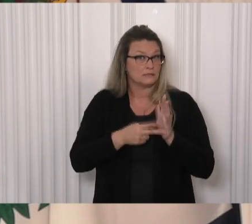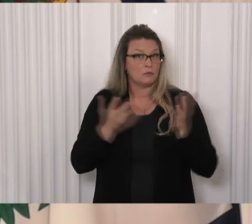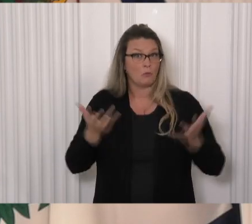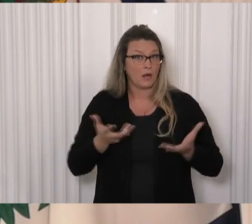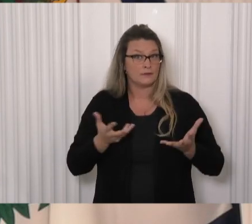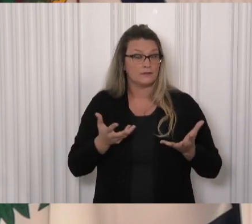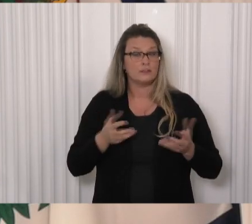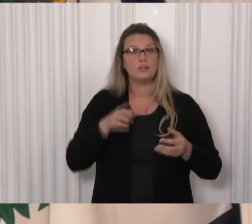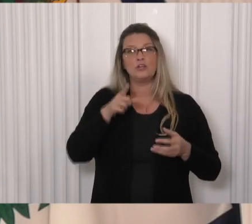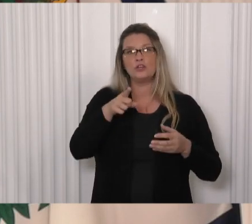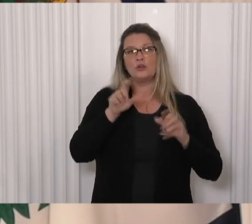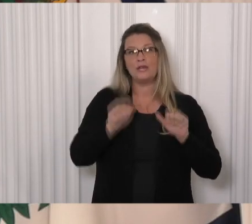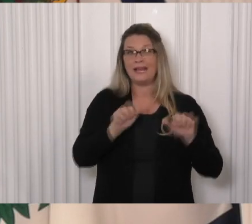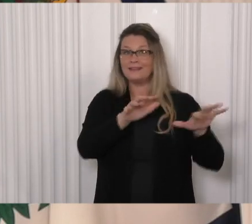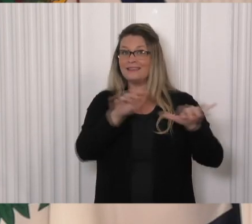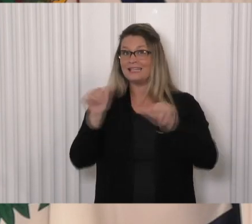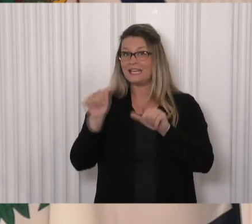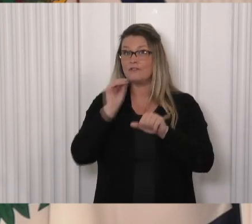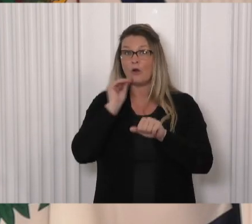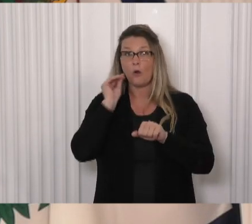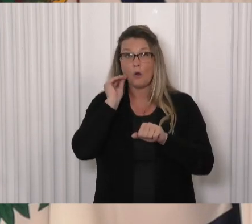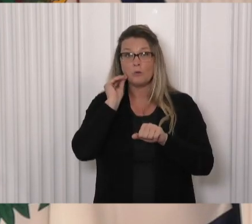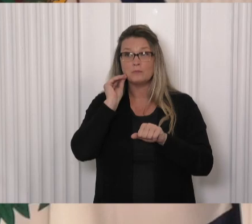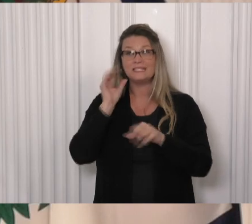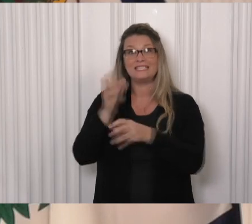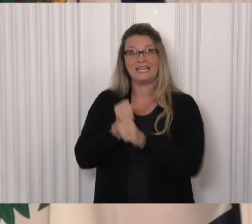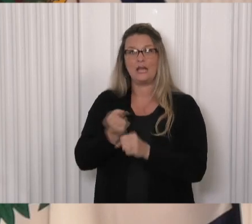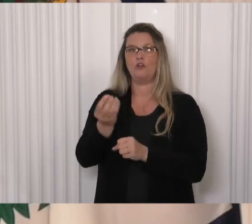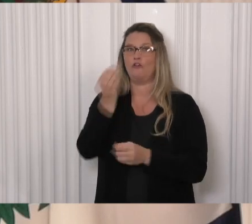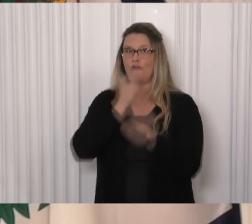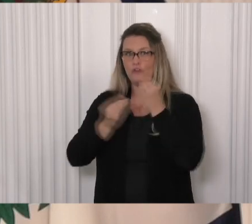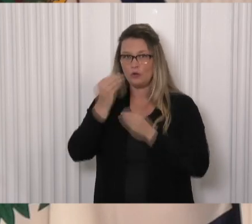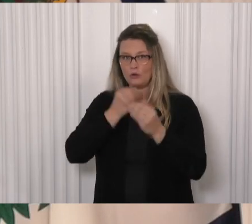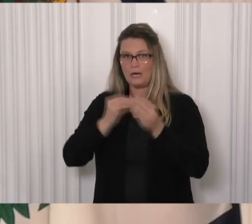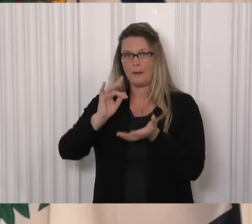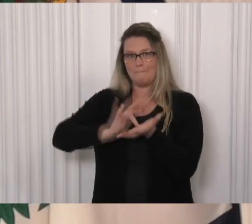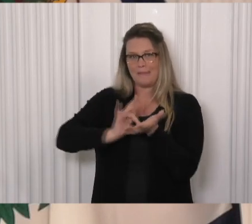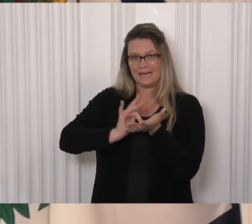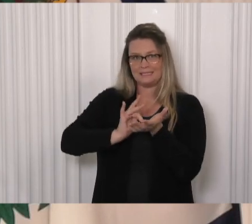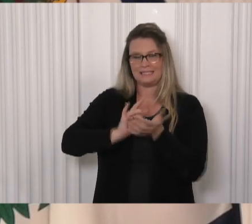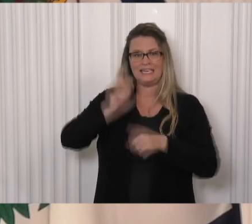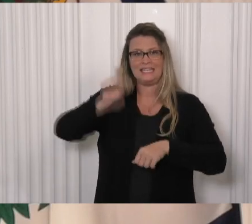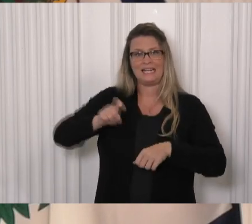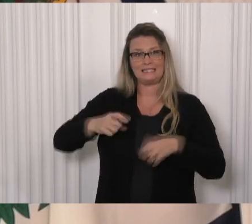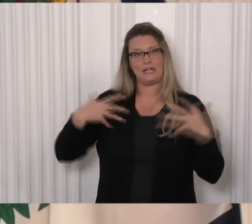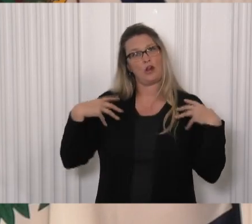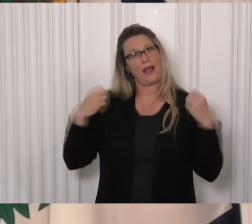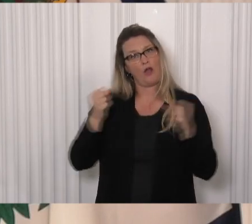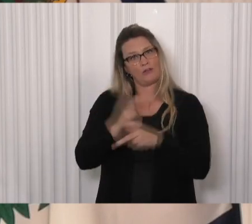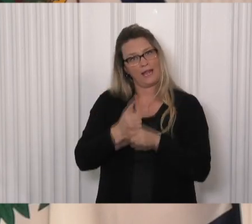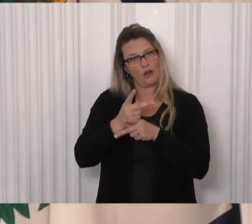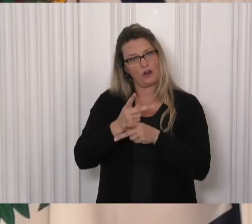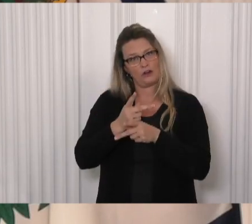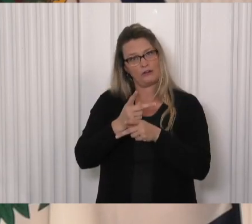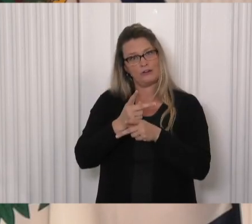means you can leave your home obtaining food, medicine, and necessary medical care.